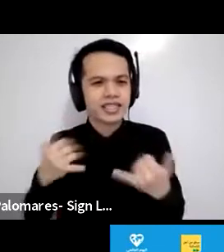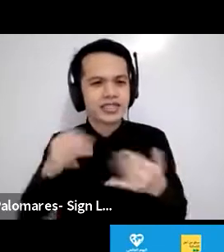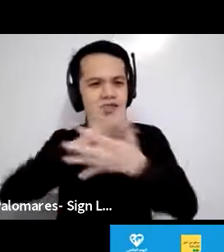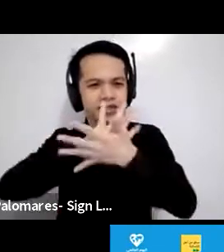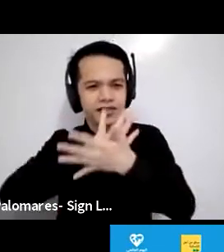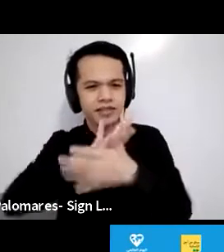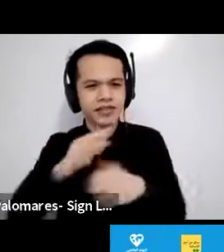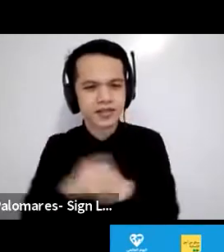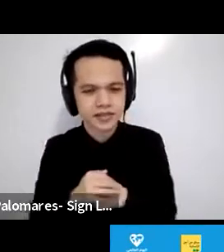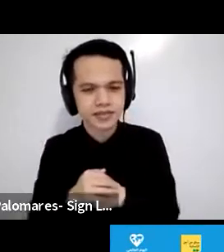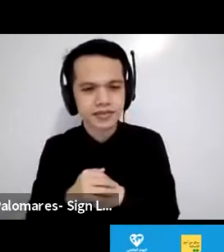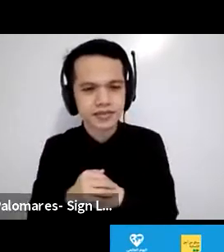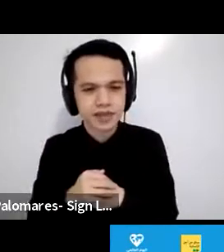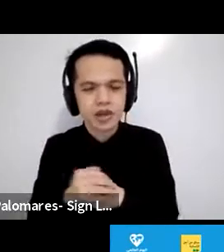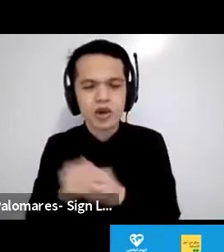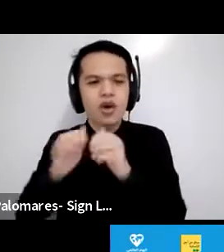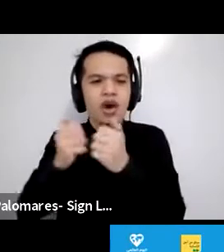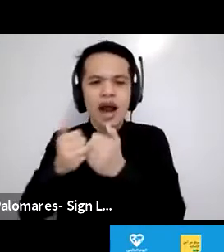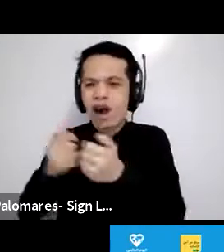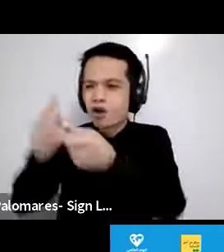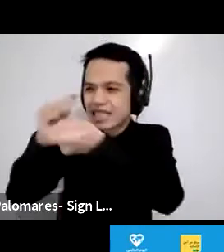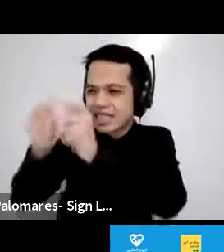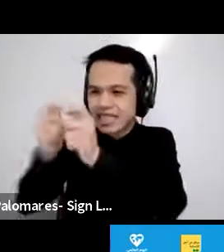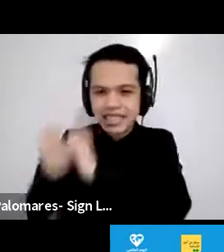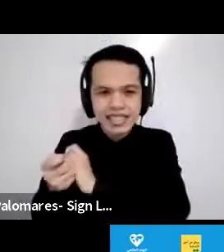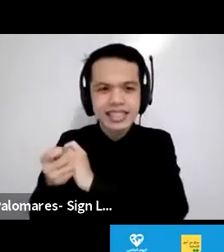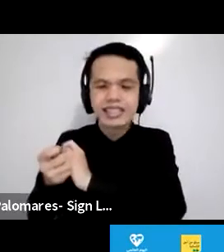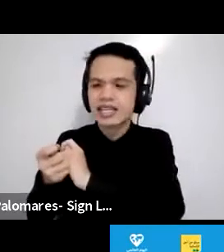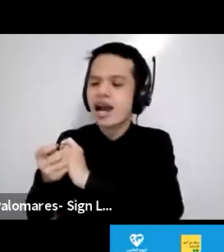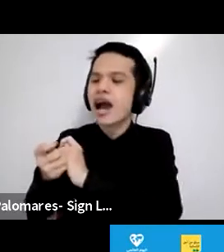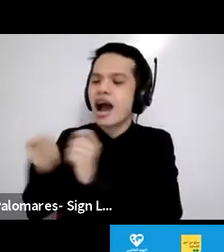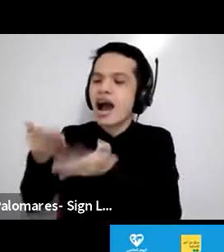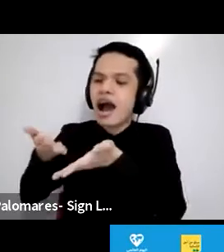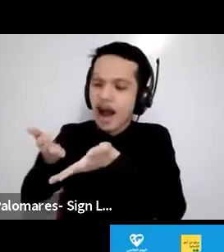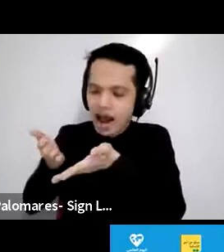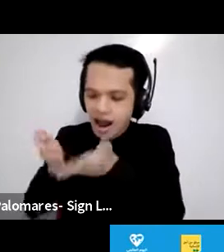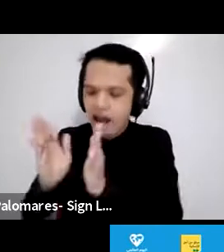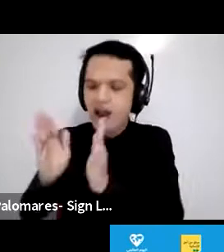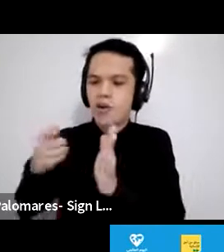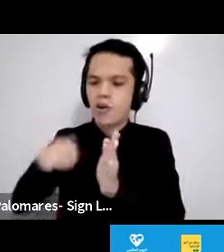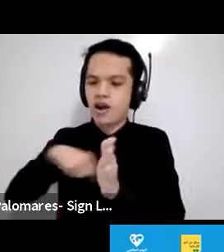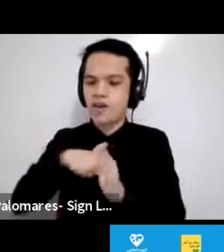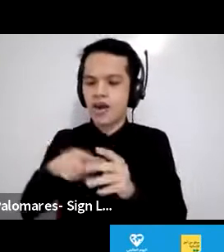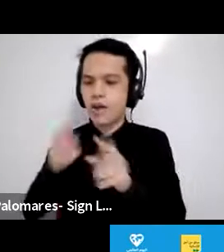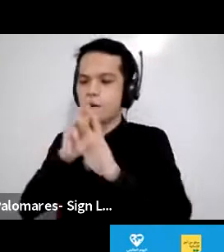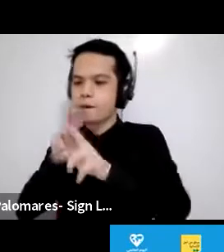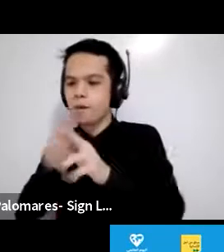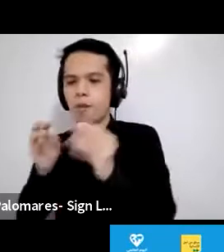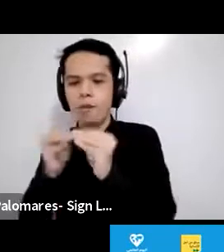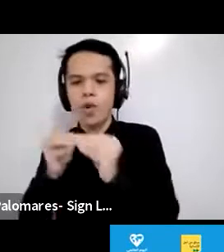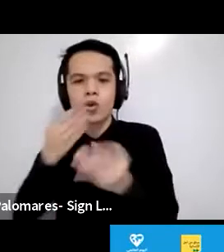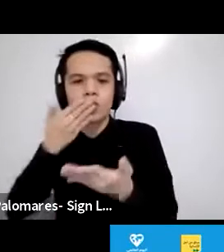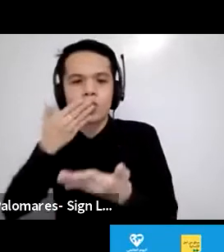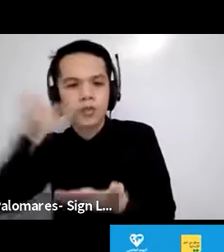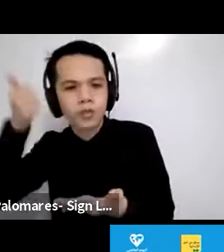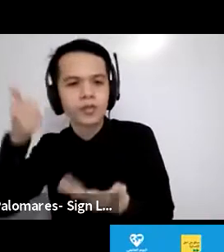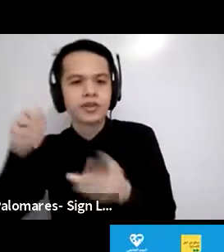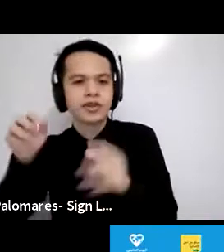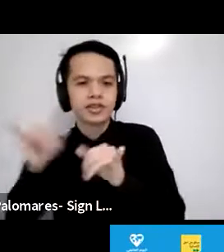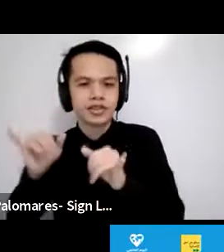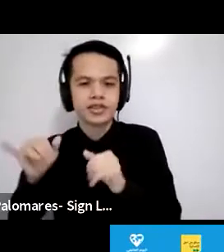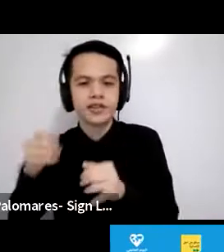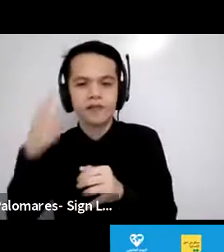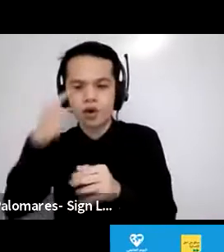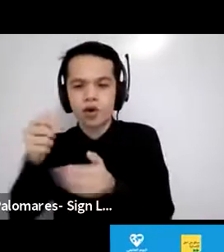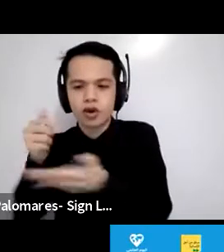context on how changes have allowed us to respond better and improve the way we deliver humanitarian response,